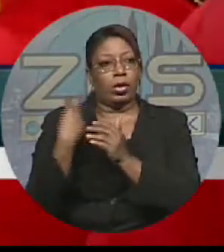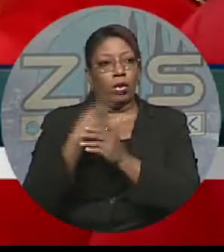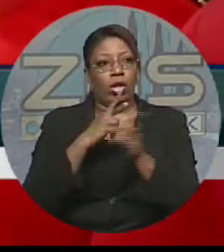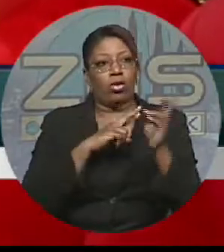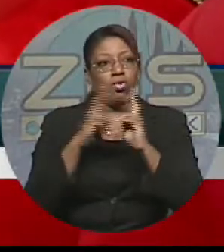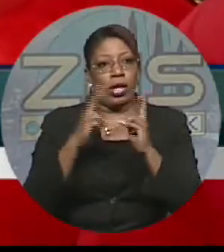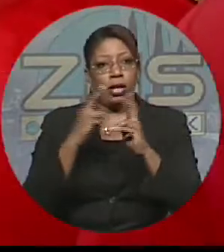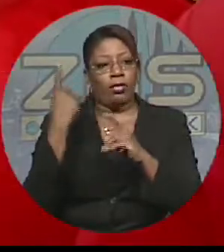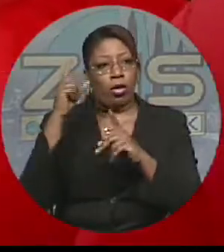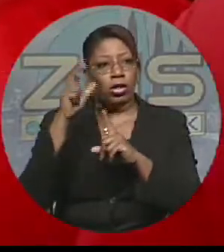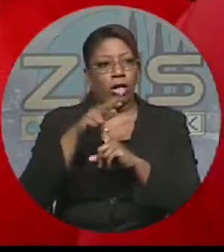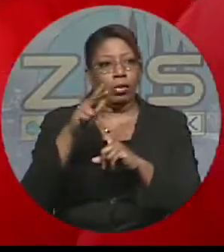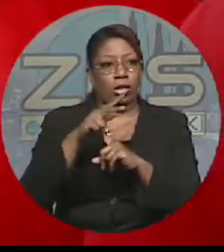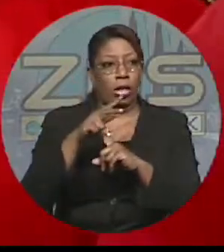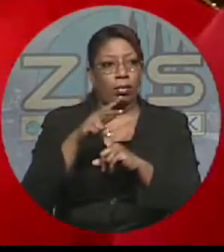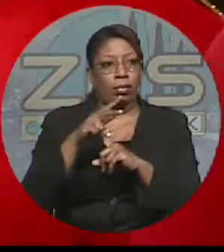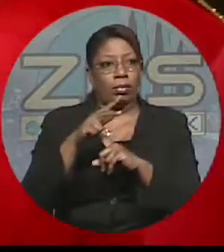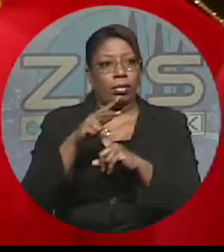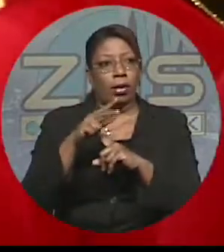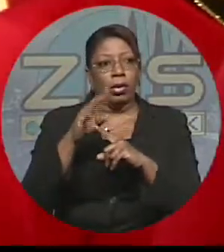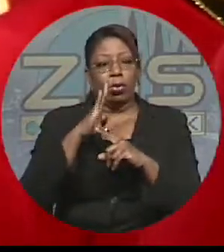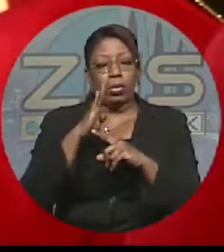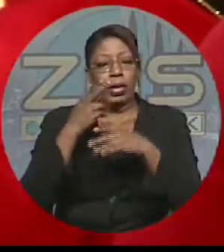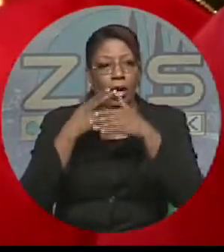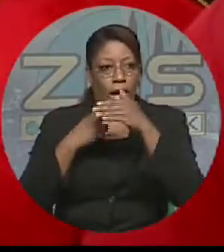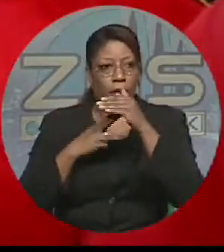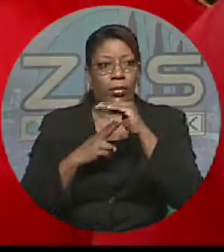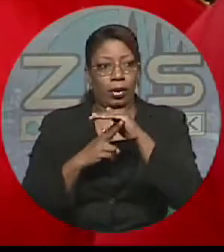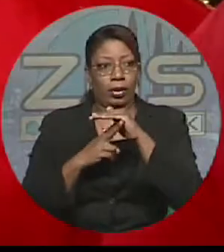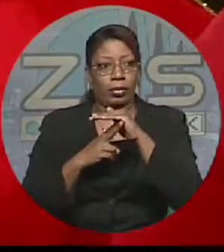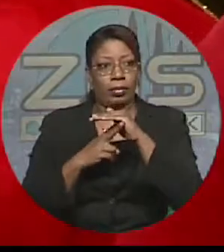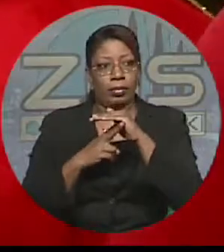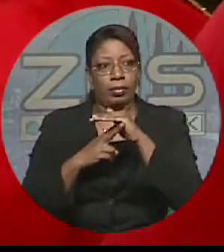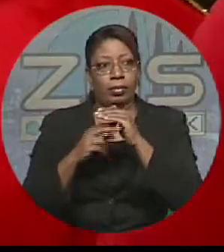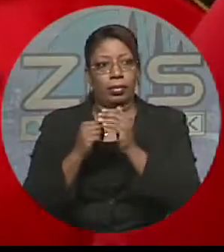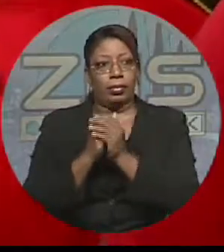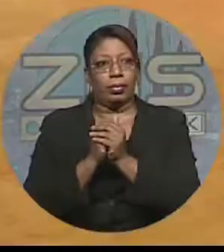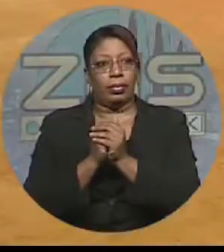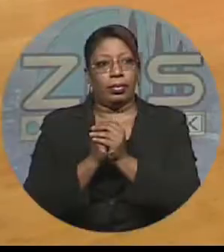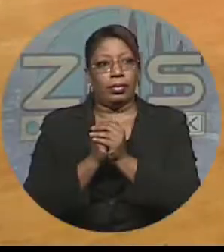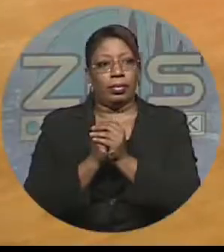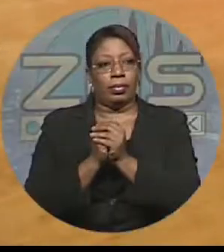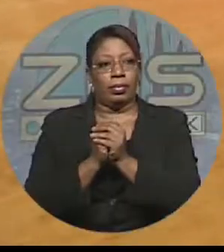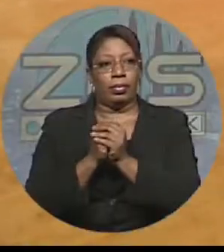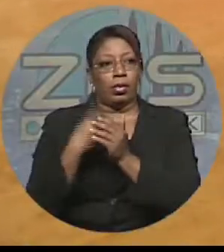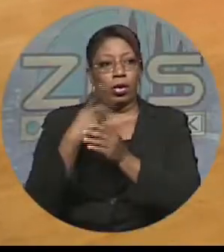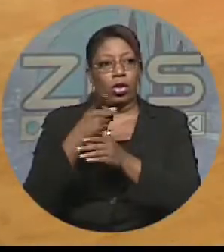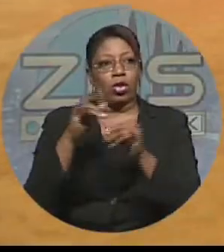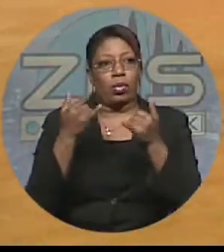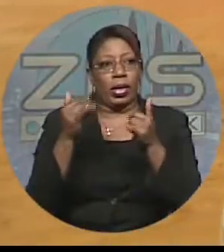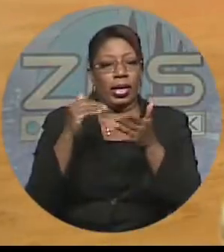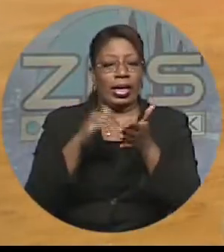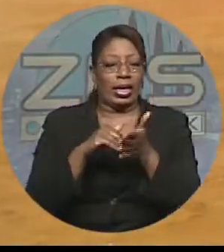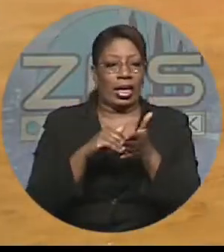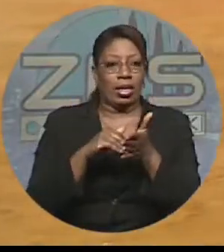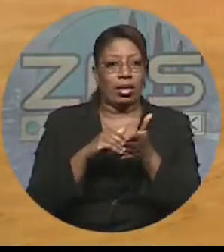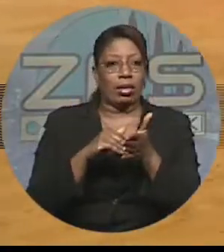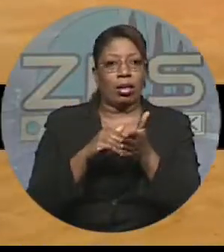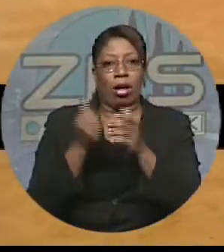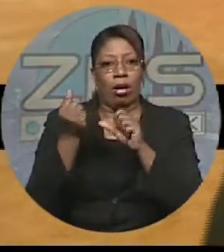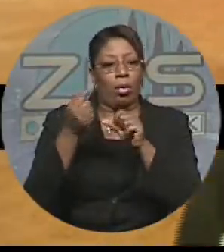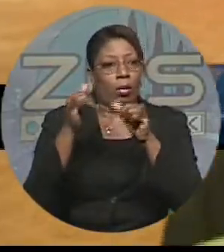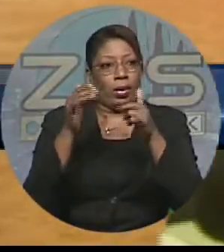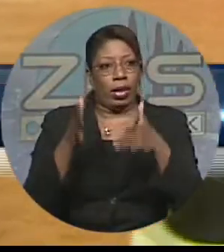ready for championships. But we can stay humble and we can earn the win. When you got to play against ball